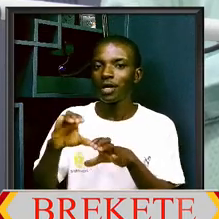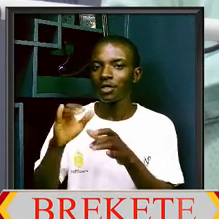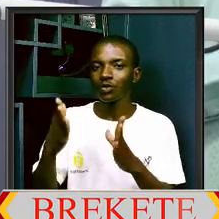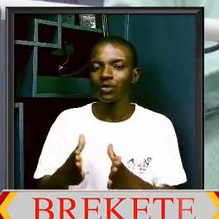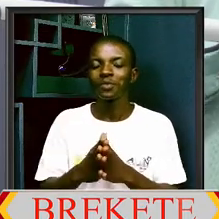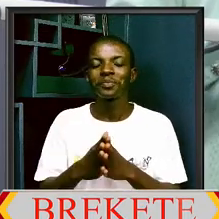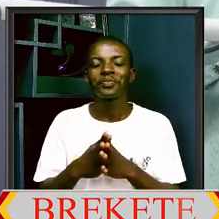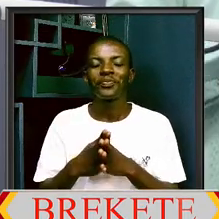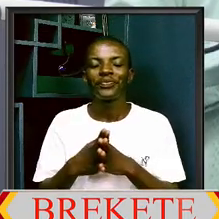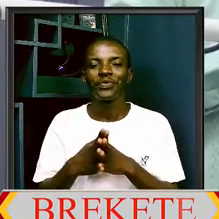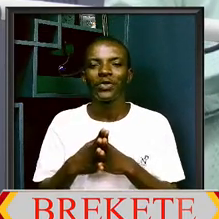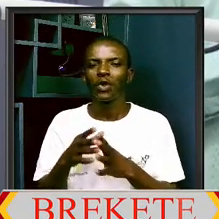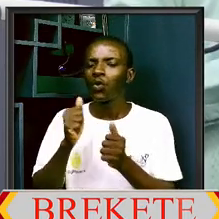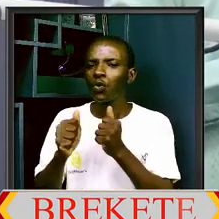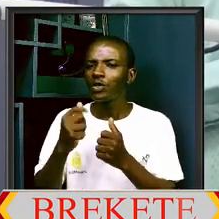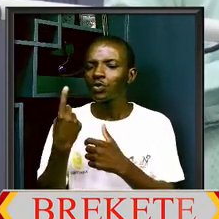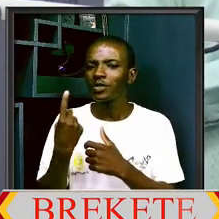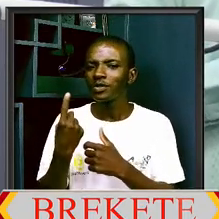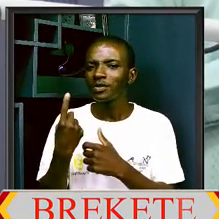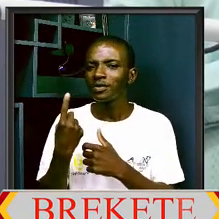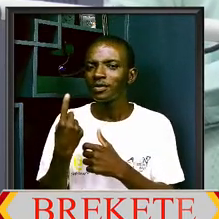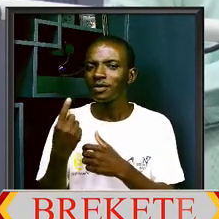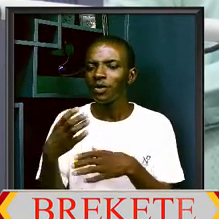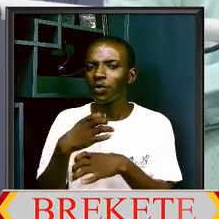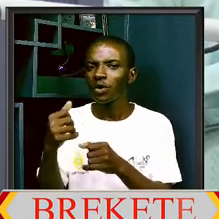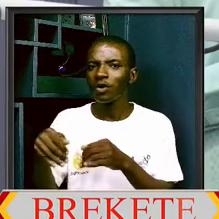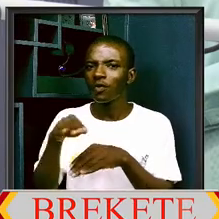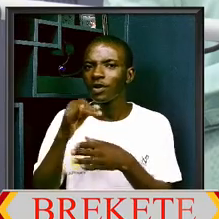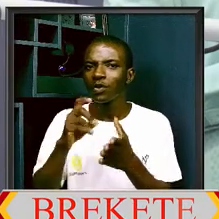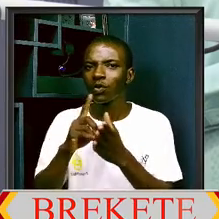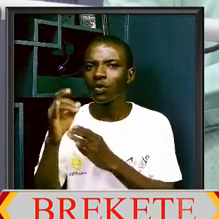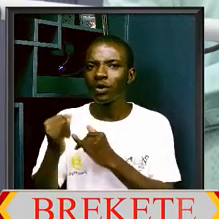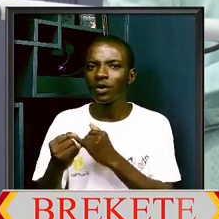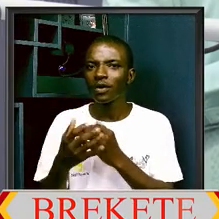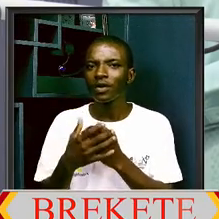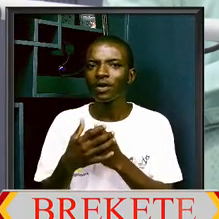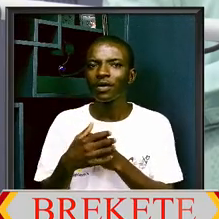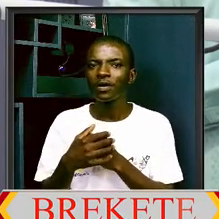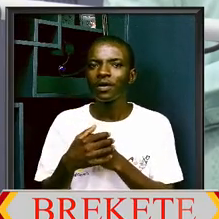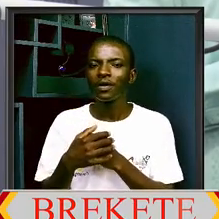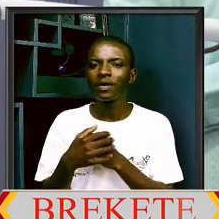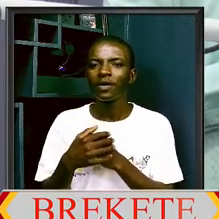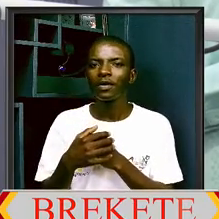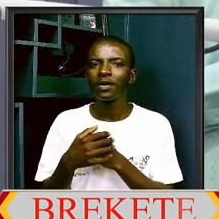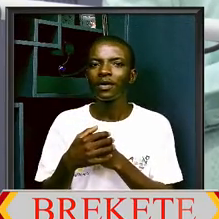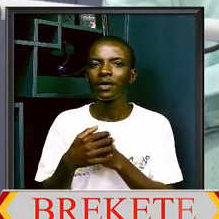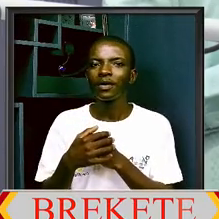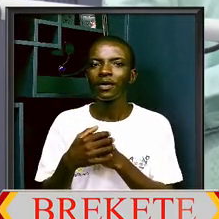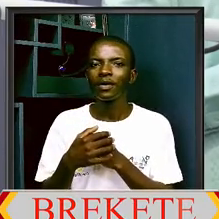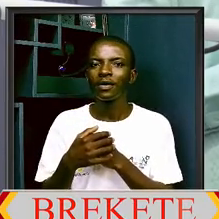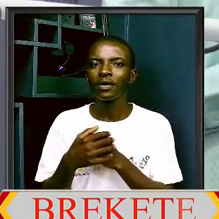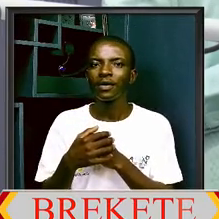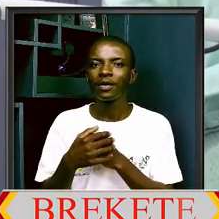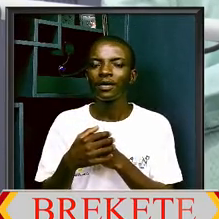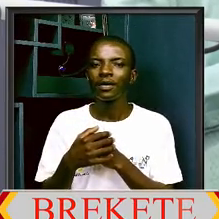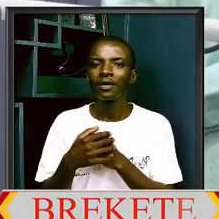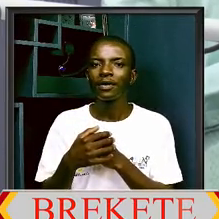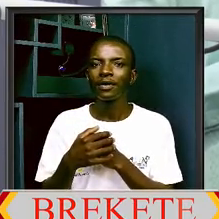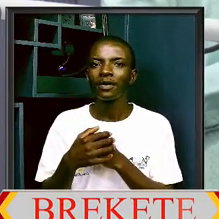award which which award be that when you win over the weekend give a microphone